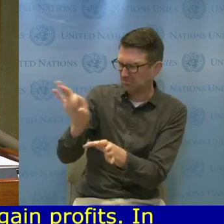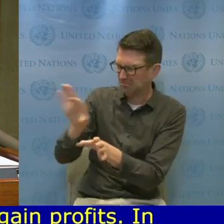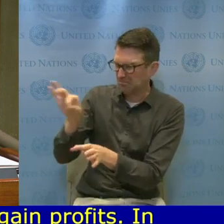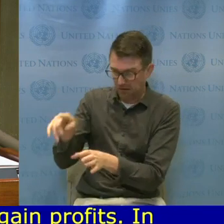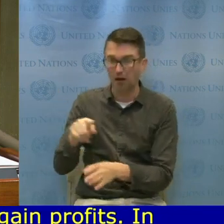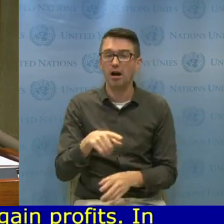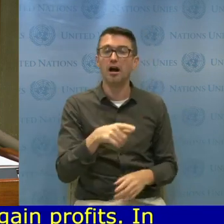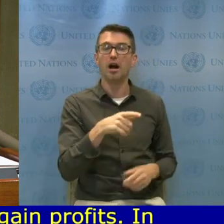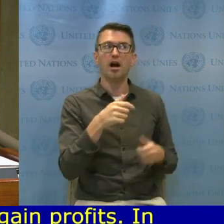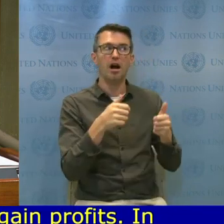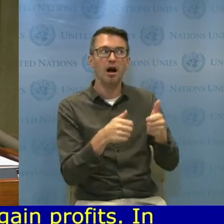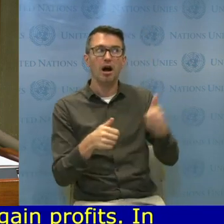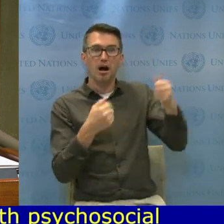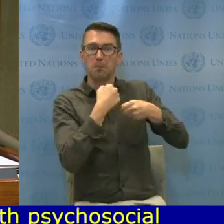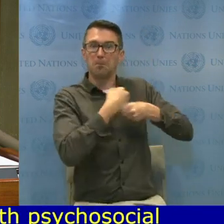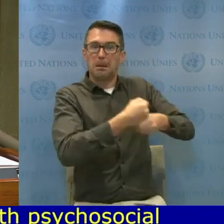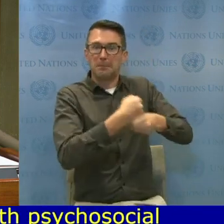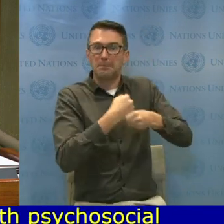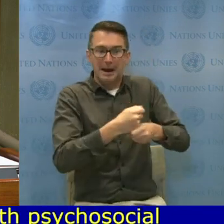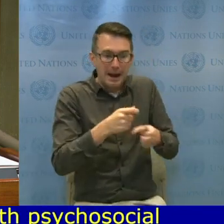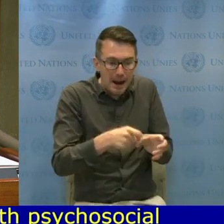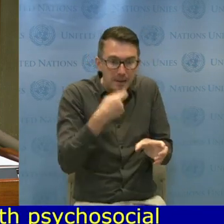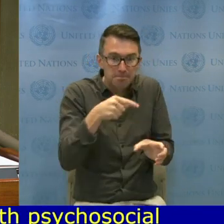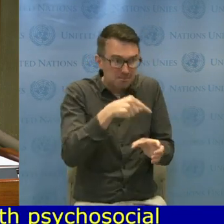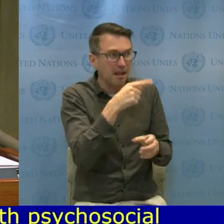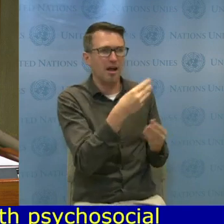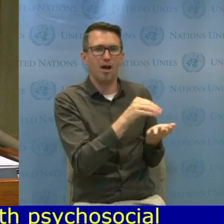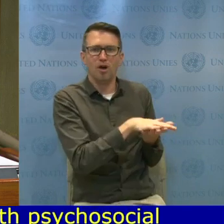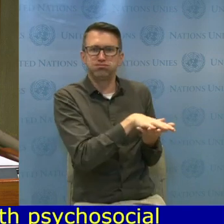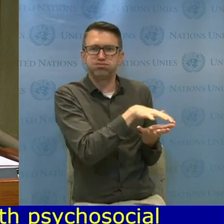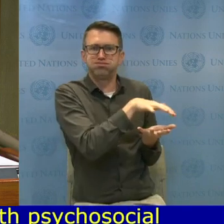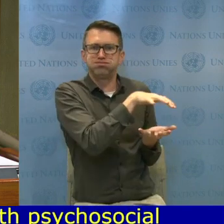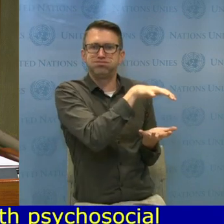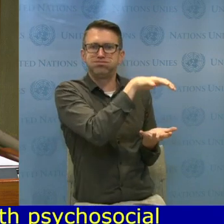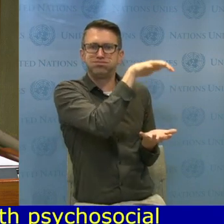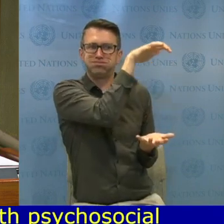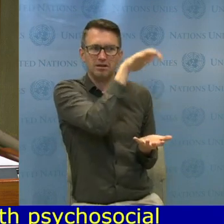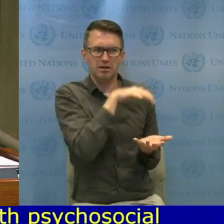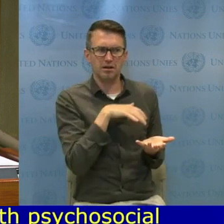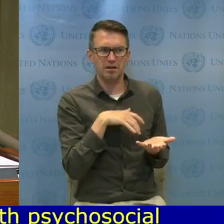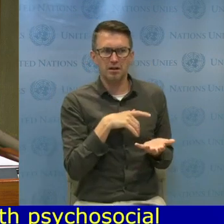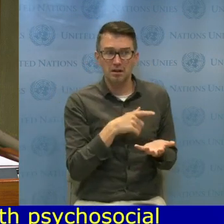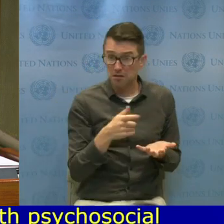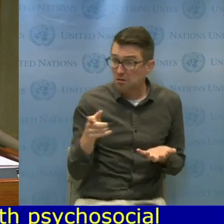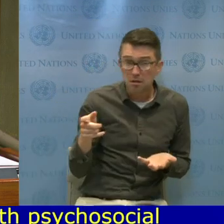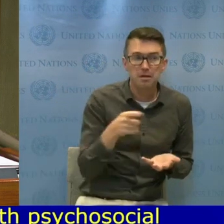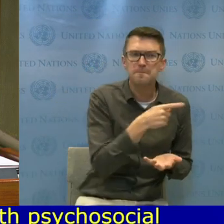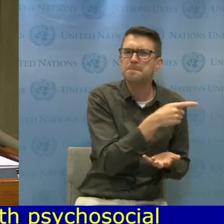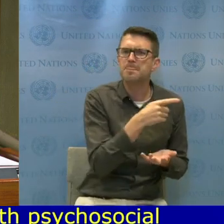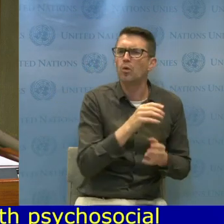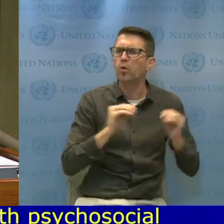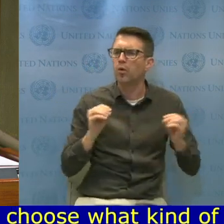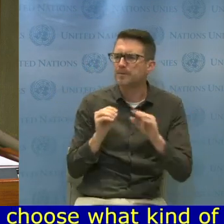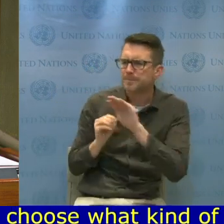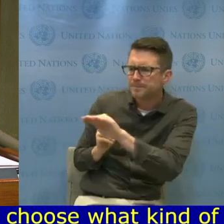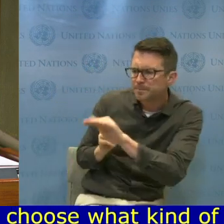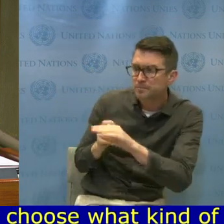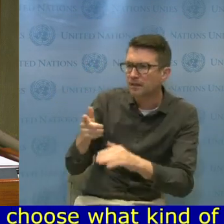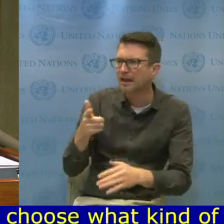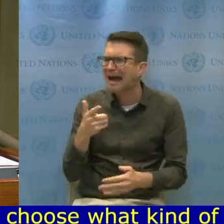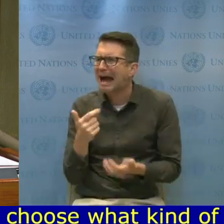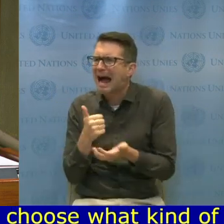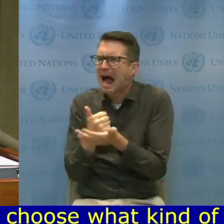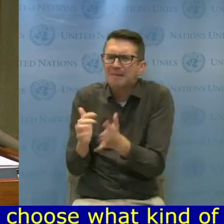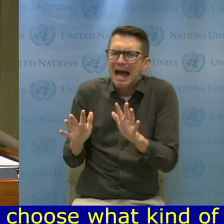like to have. Option must be made available and supported, especially treatment outside of psychiatric pharmacology